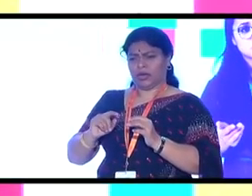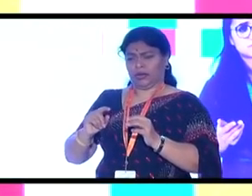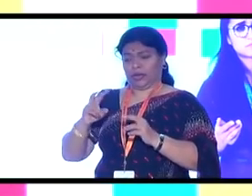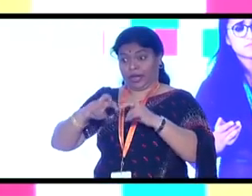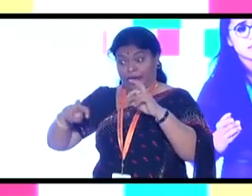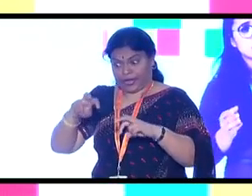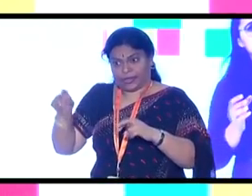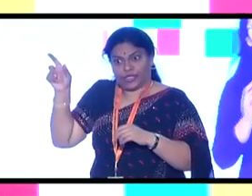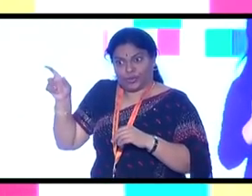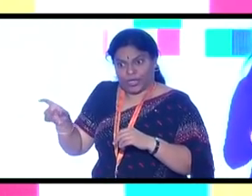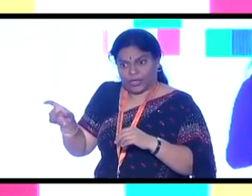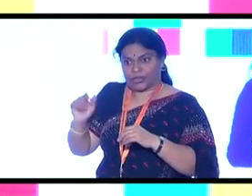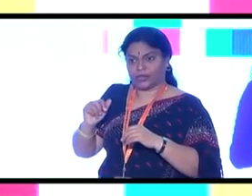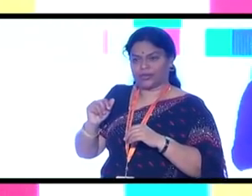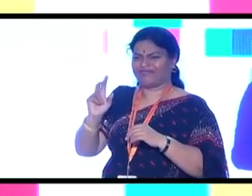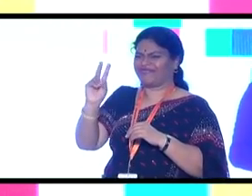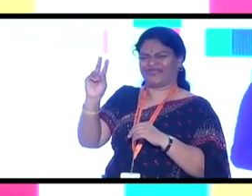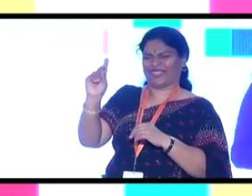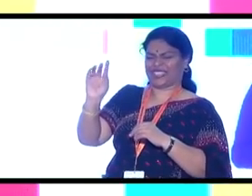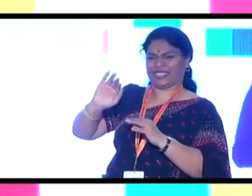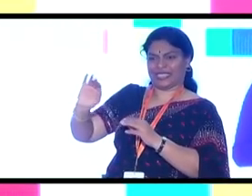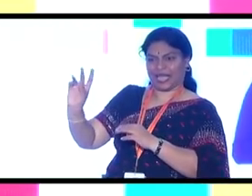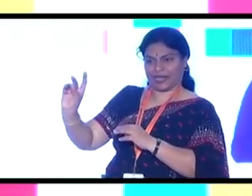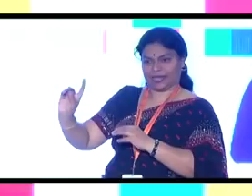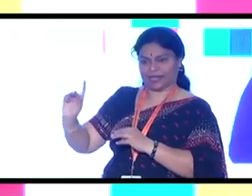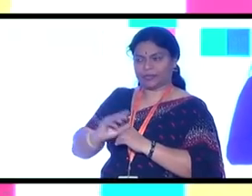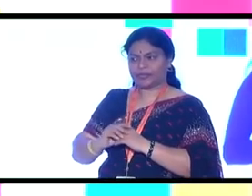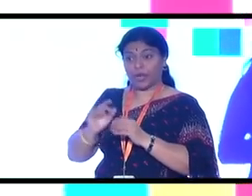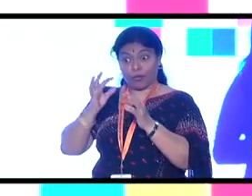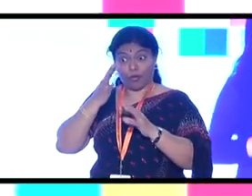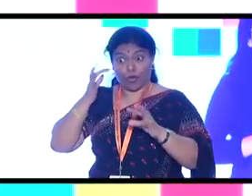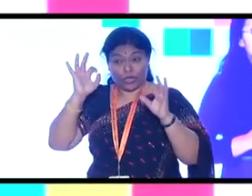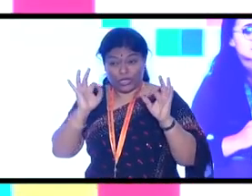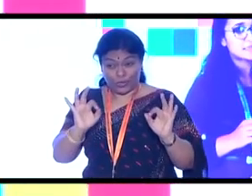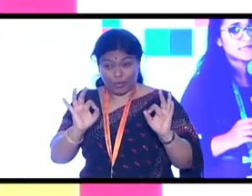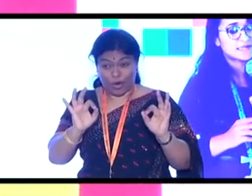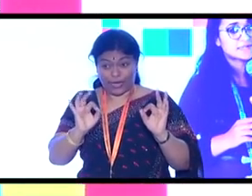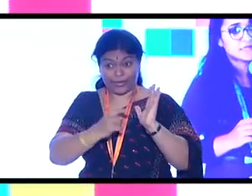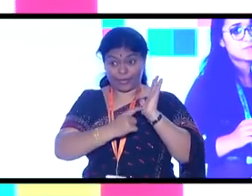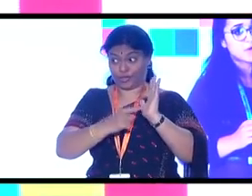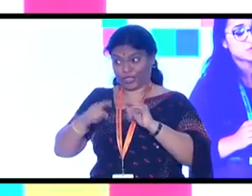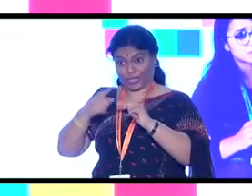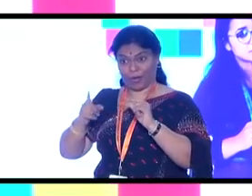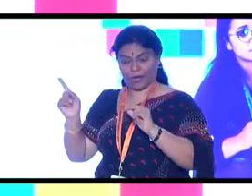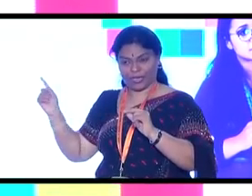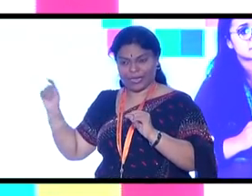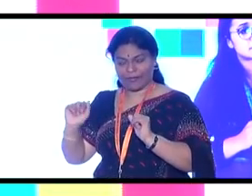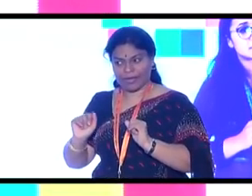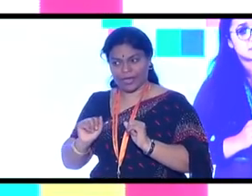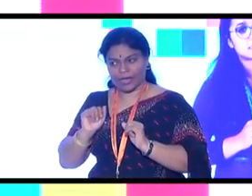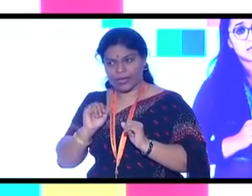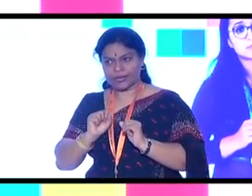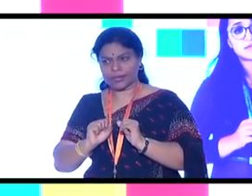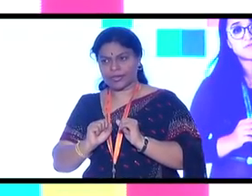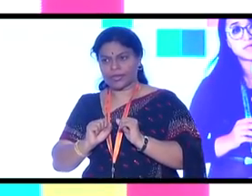researcher is a bit secondary and transient. The most important identity that I take pride in is